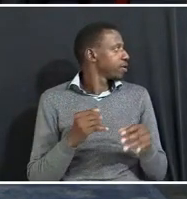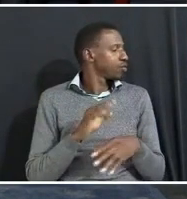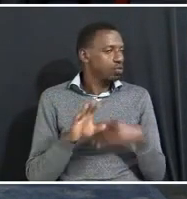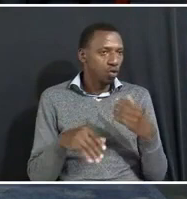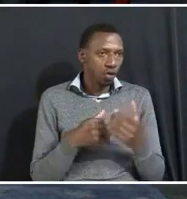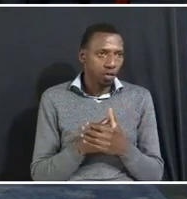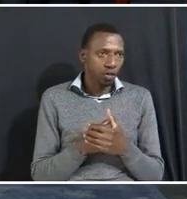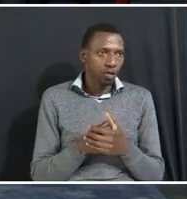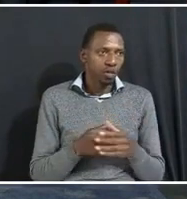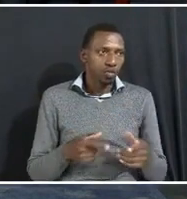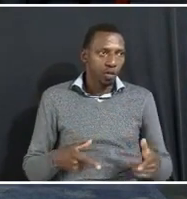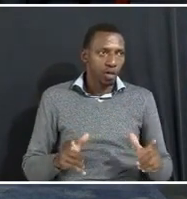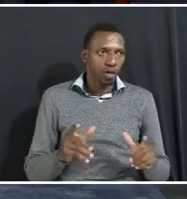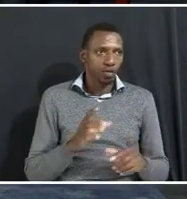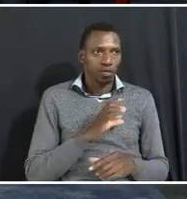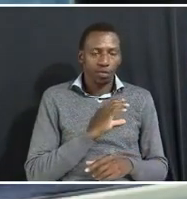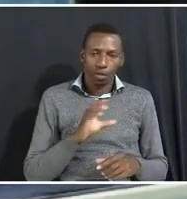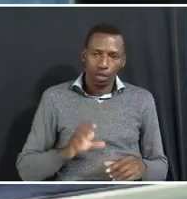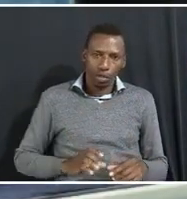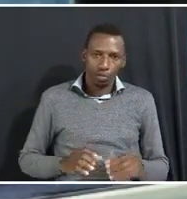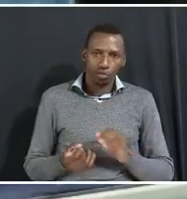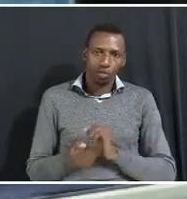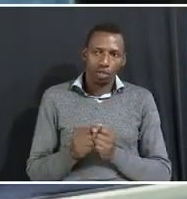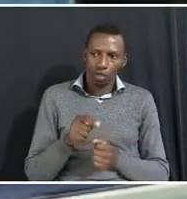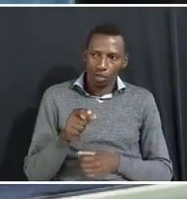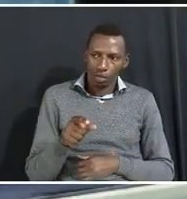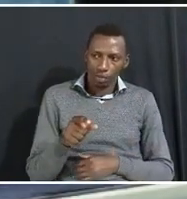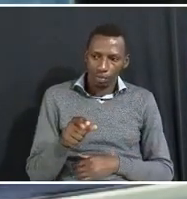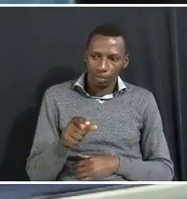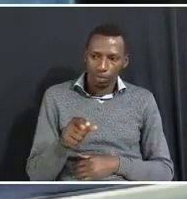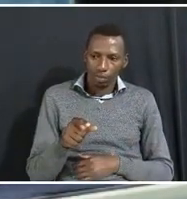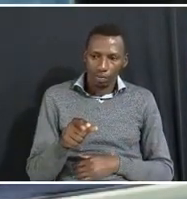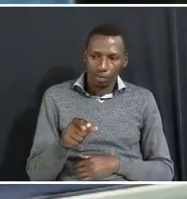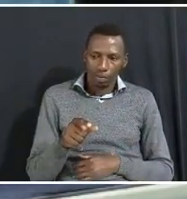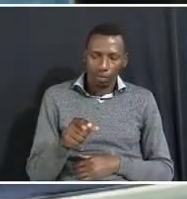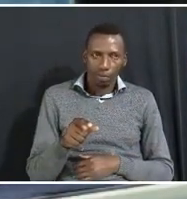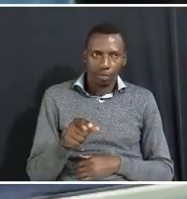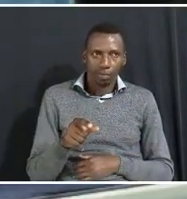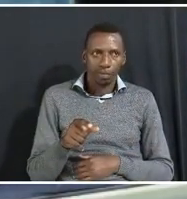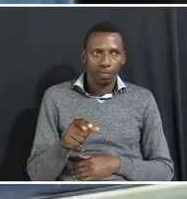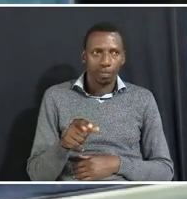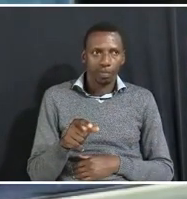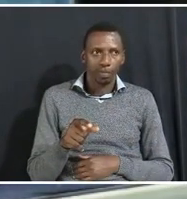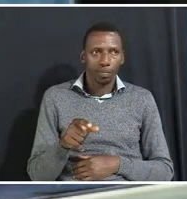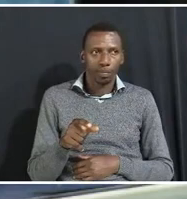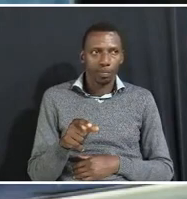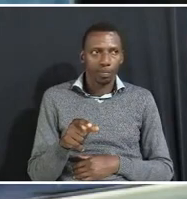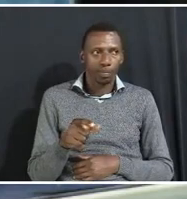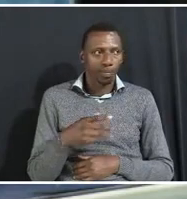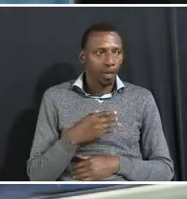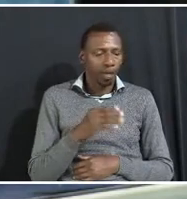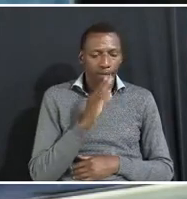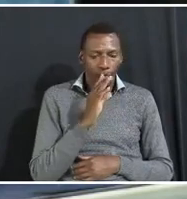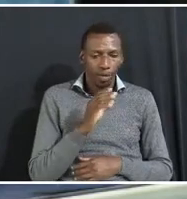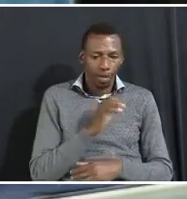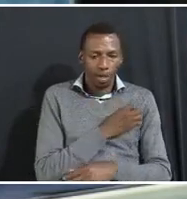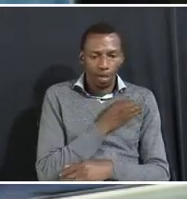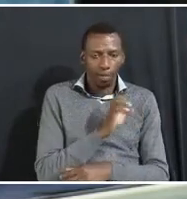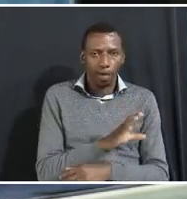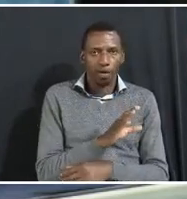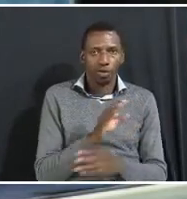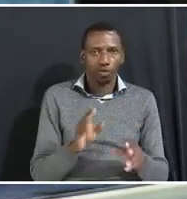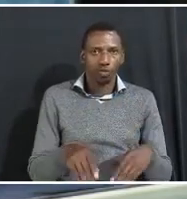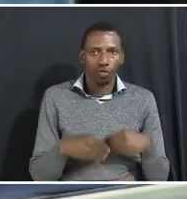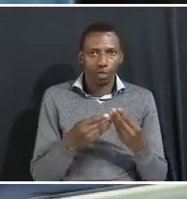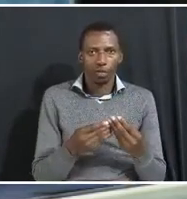to allow Christ to change him, to die in Christ daily, and be empowered to